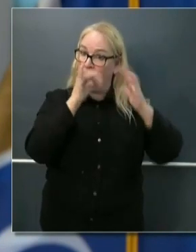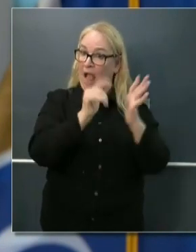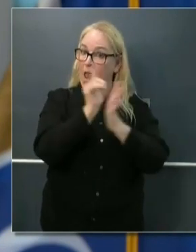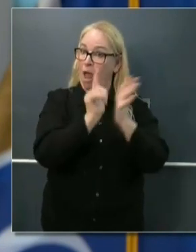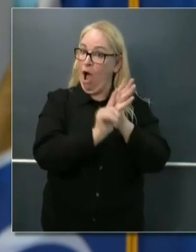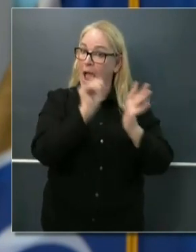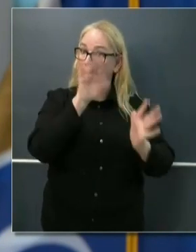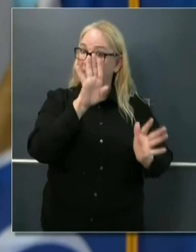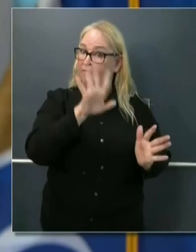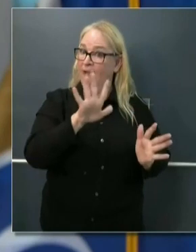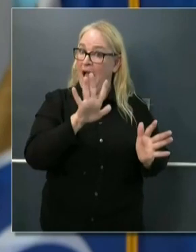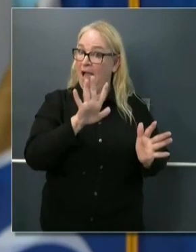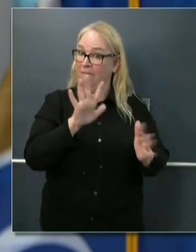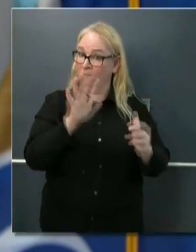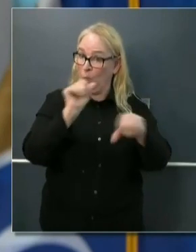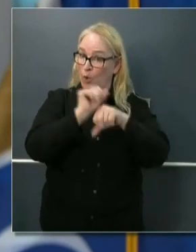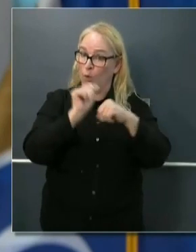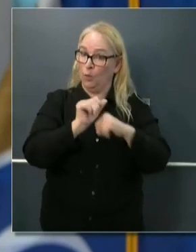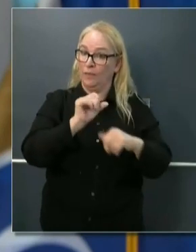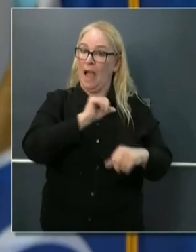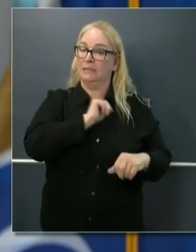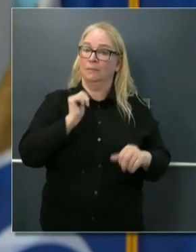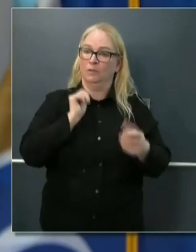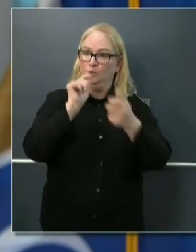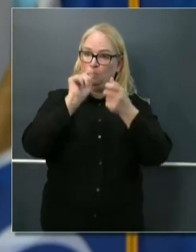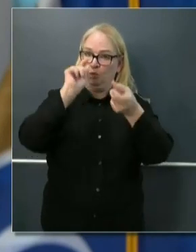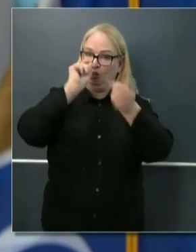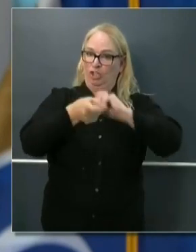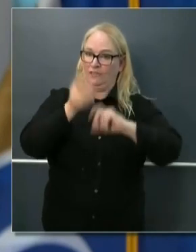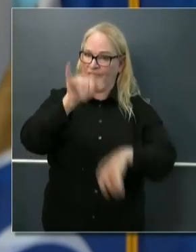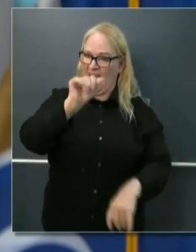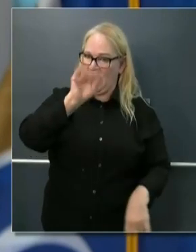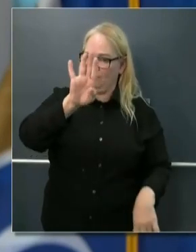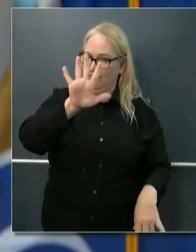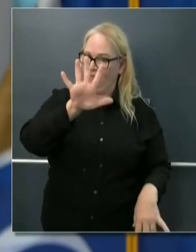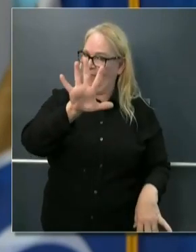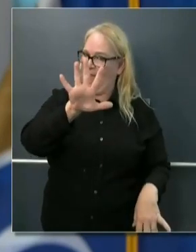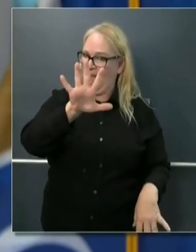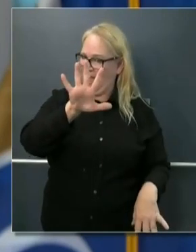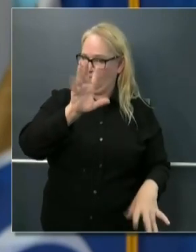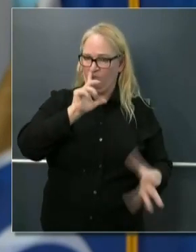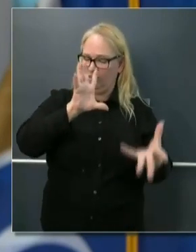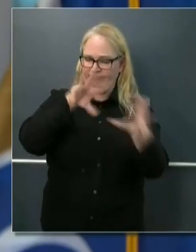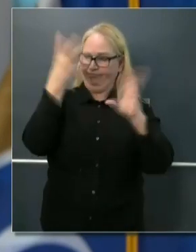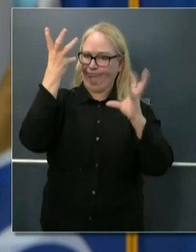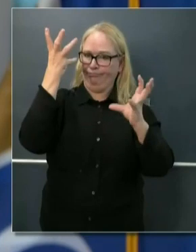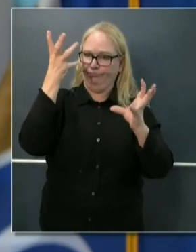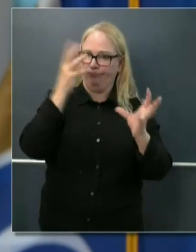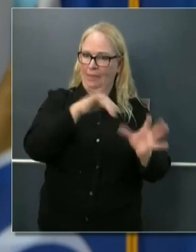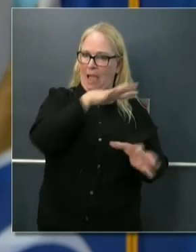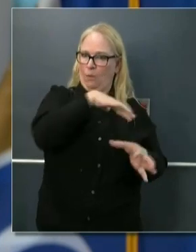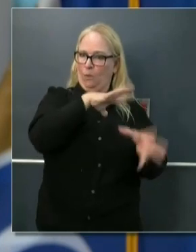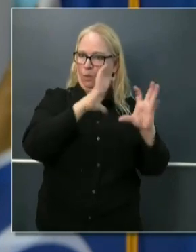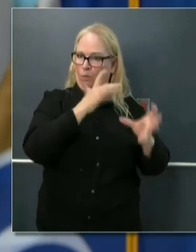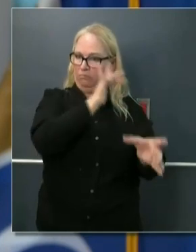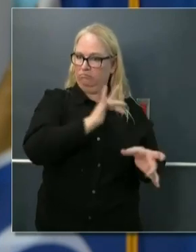Assembly to rework the law coming out of the pandemic on the other side and even right now currently.